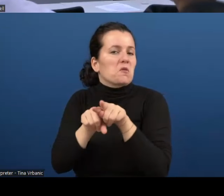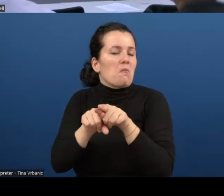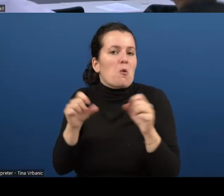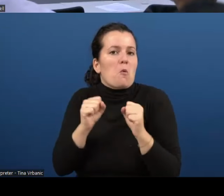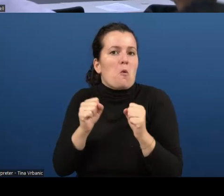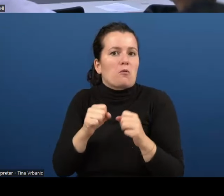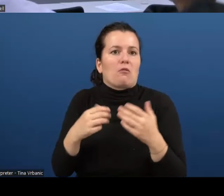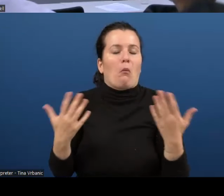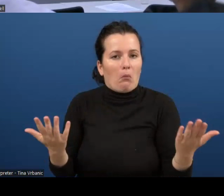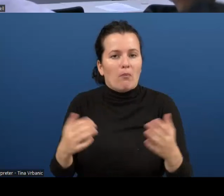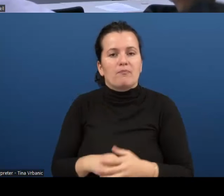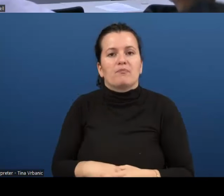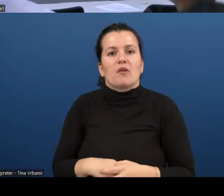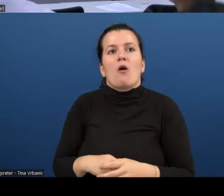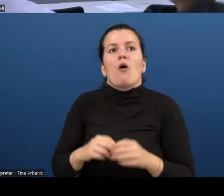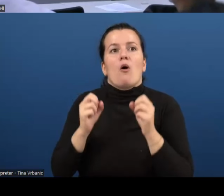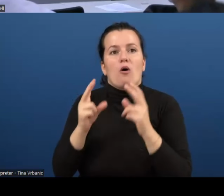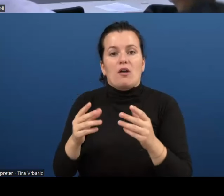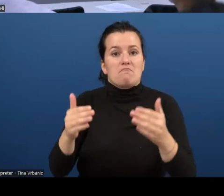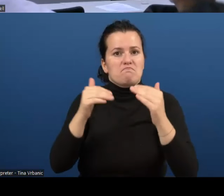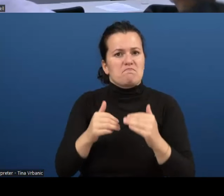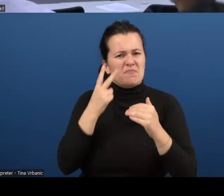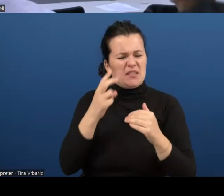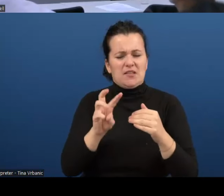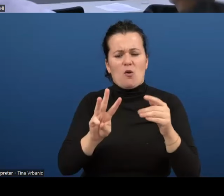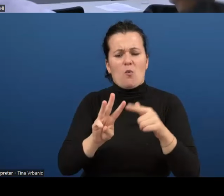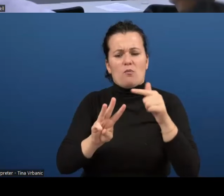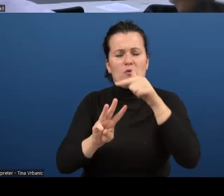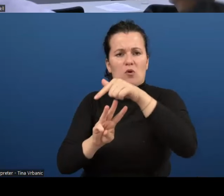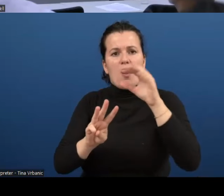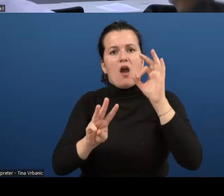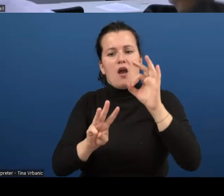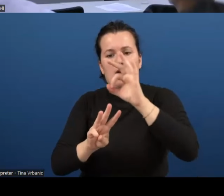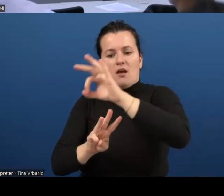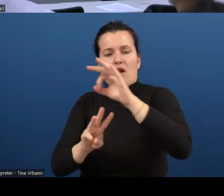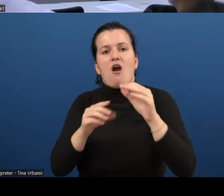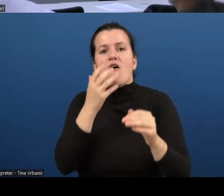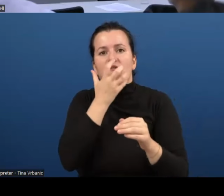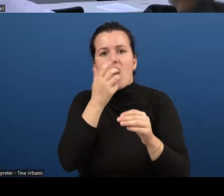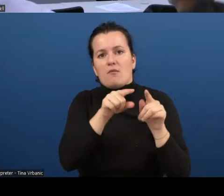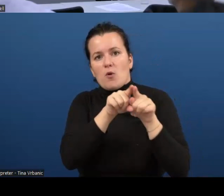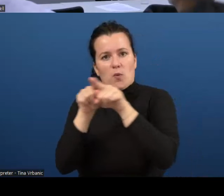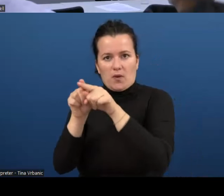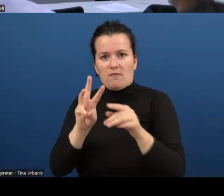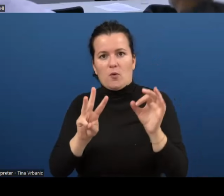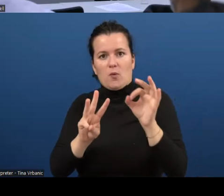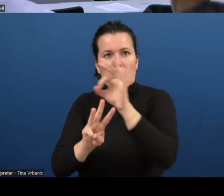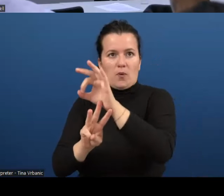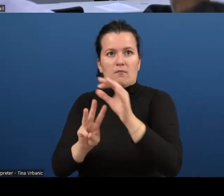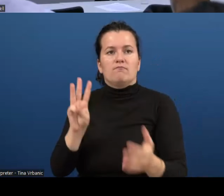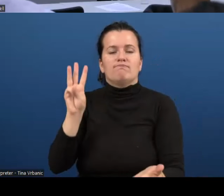warm already from the start? You can do that easily, put your fingers on it, and then the middle one feels warmer than